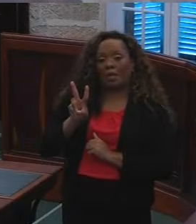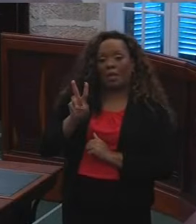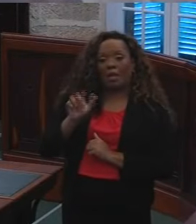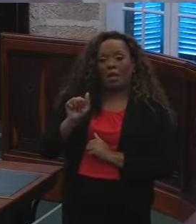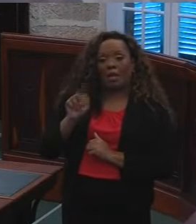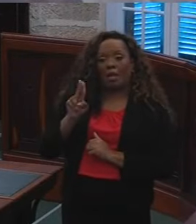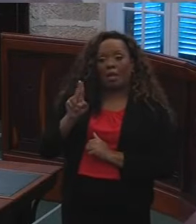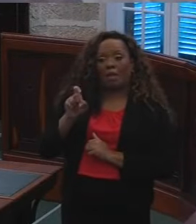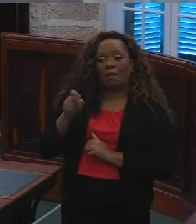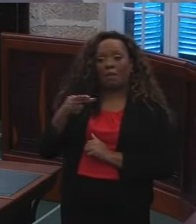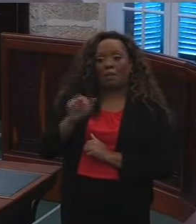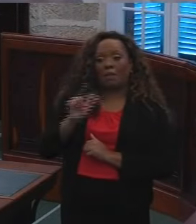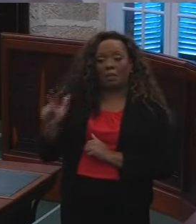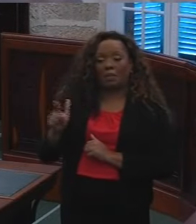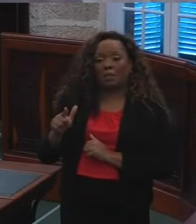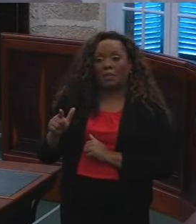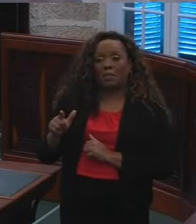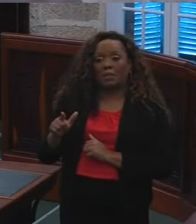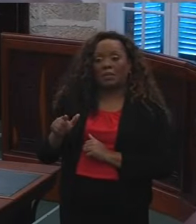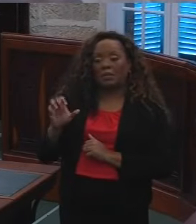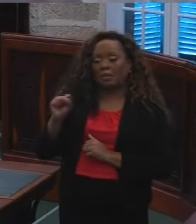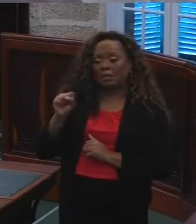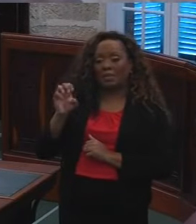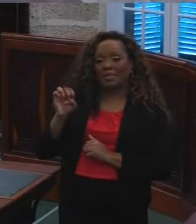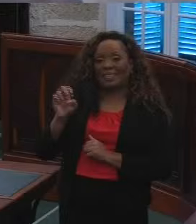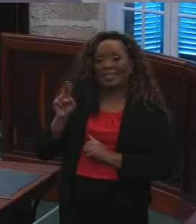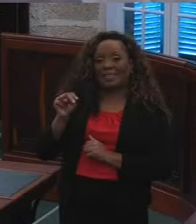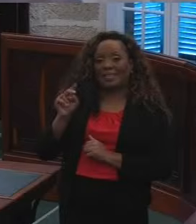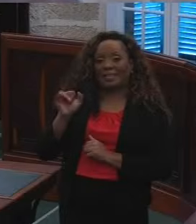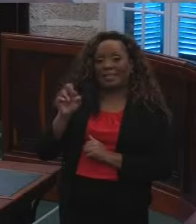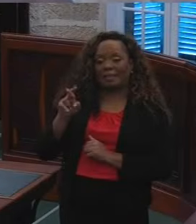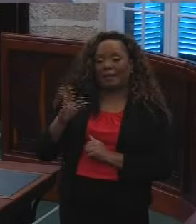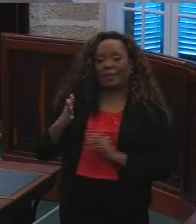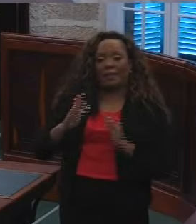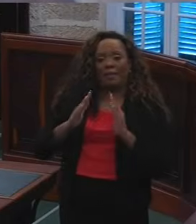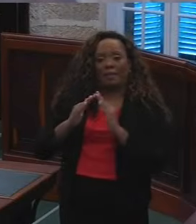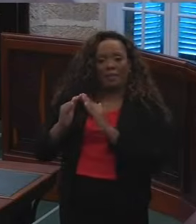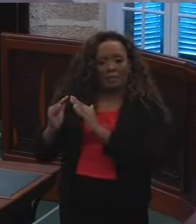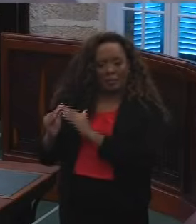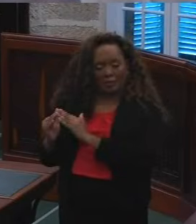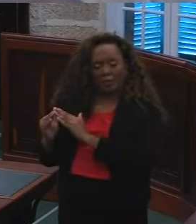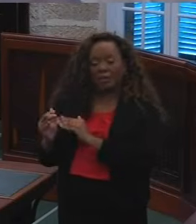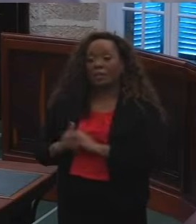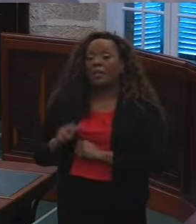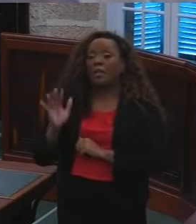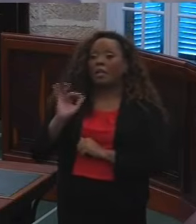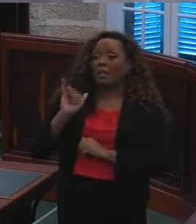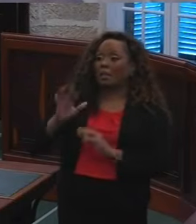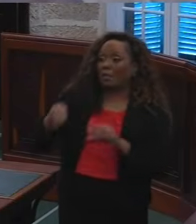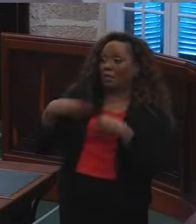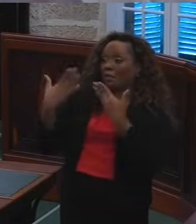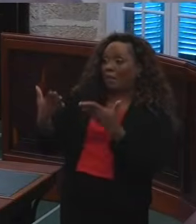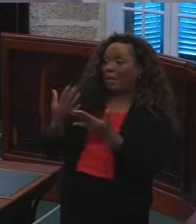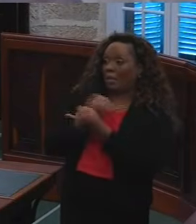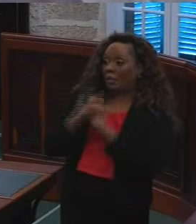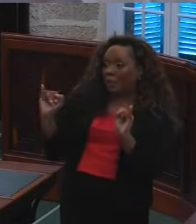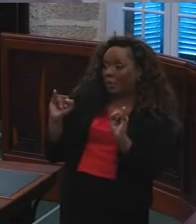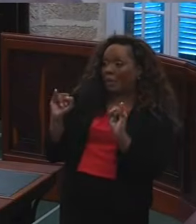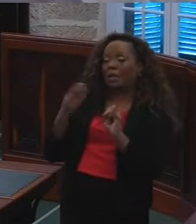Village, the improvements thereof, which provide independent and